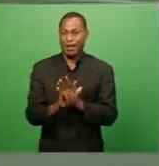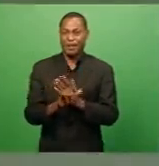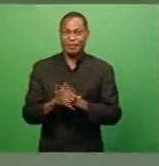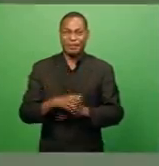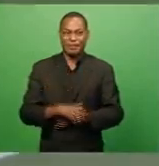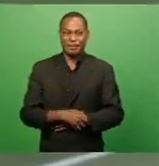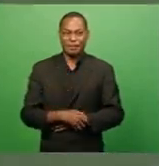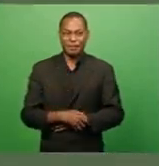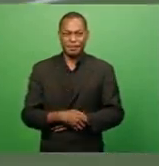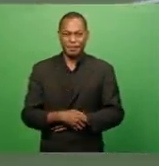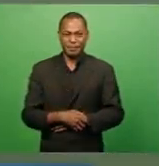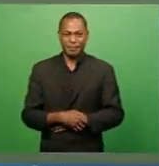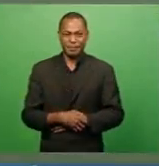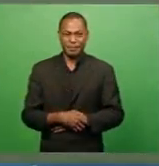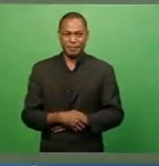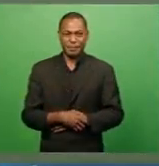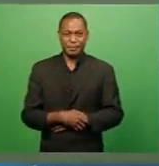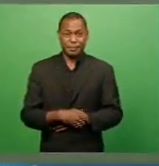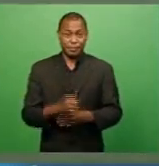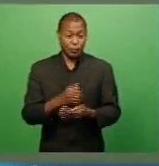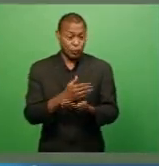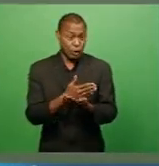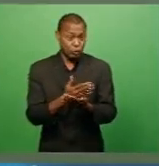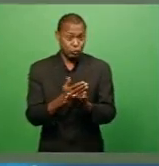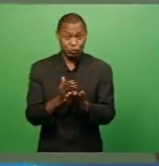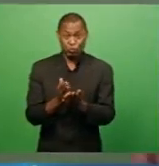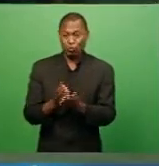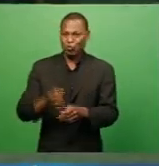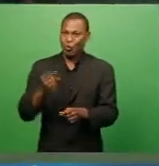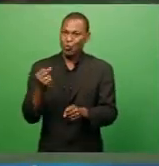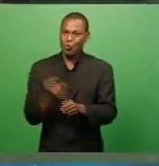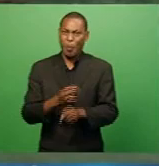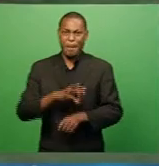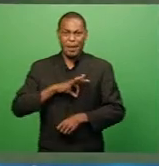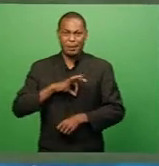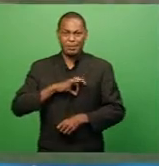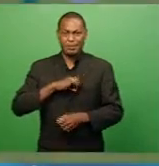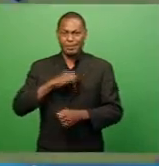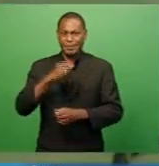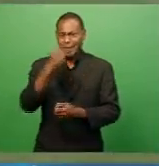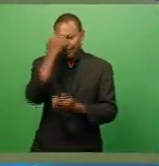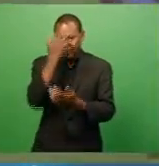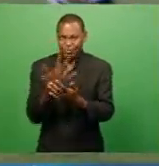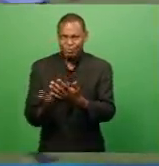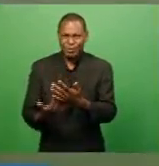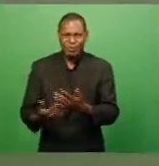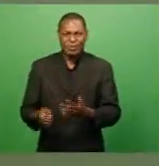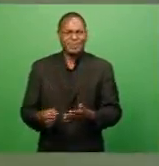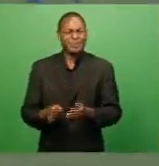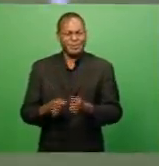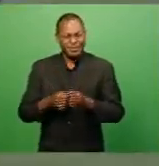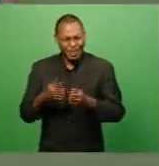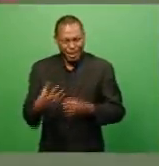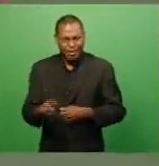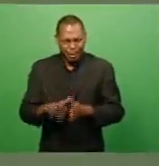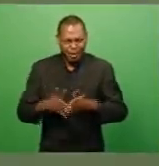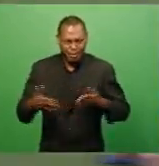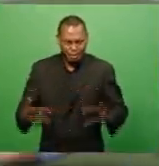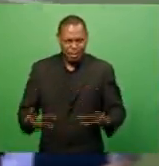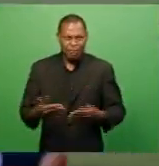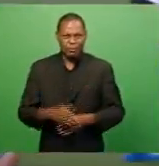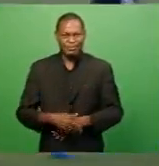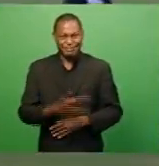comes the first score. Sharing his gold medal winning experience and comparing it to the style of play now, playmaker Vatemo